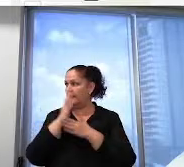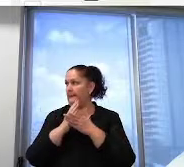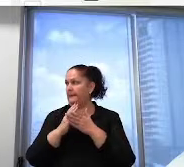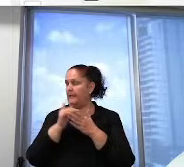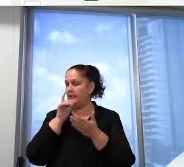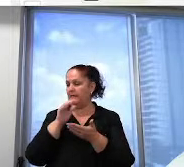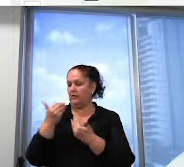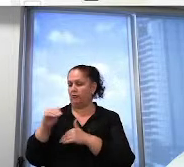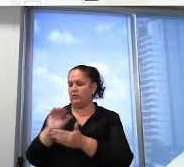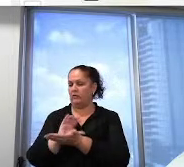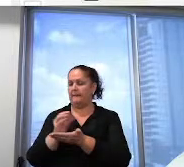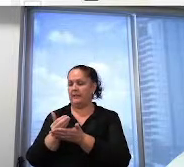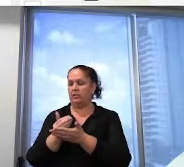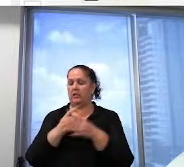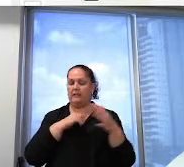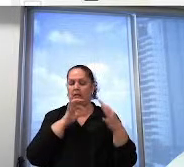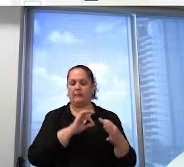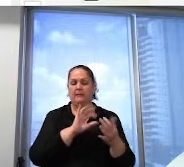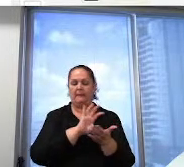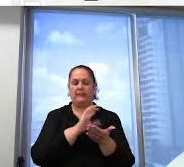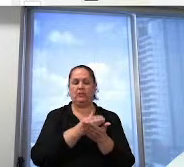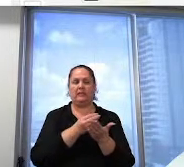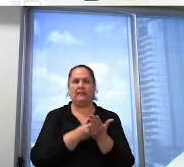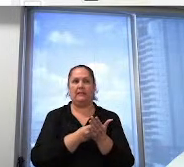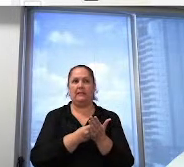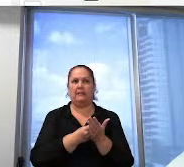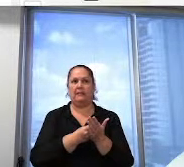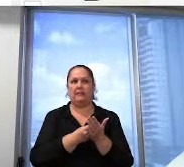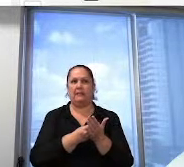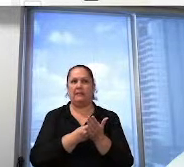part of the constrained budget or the optimal budget,